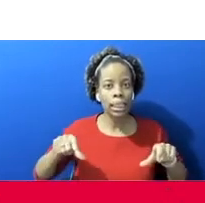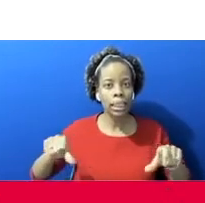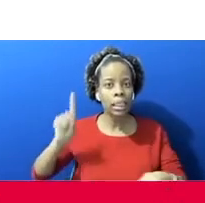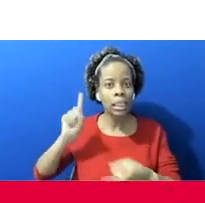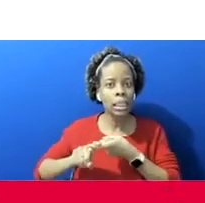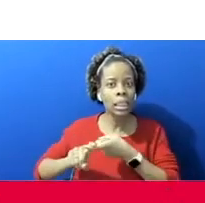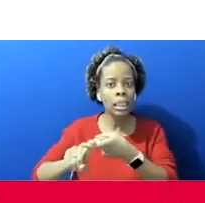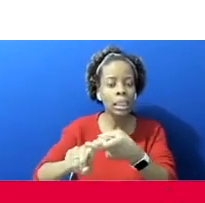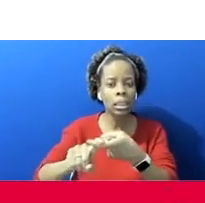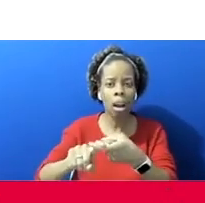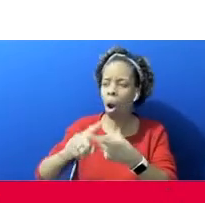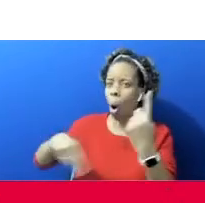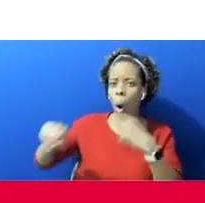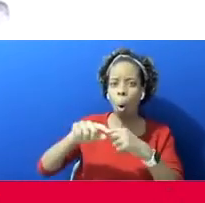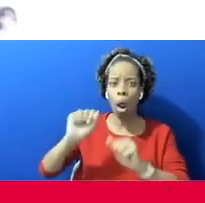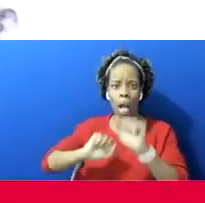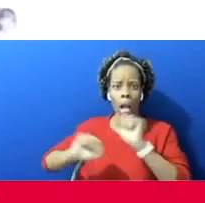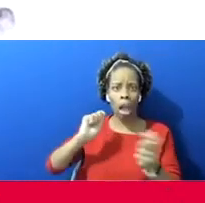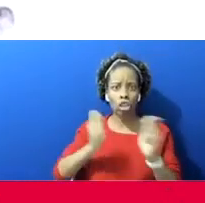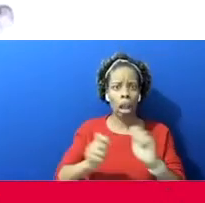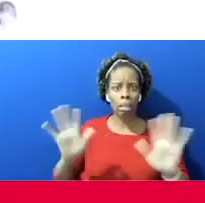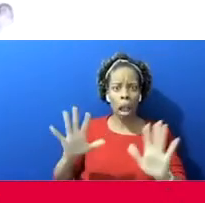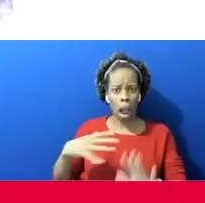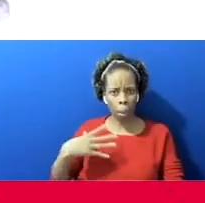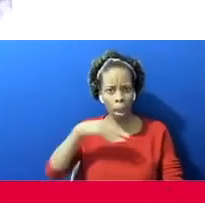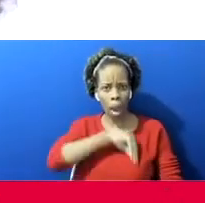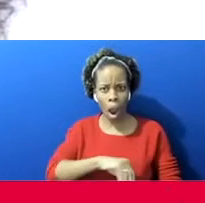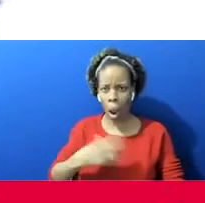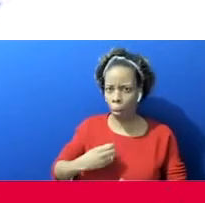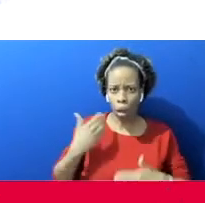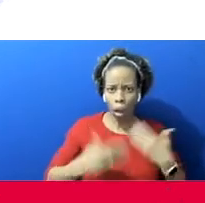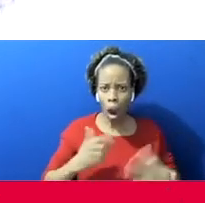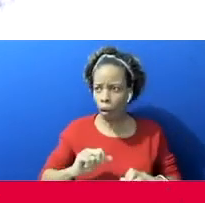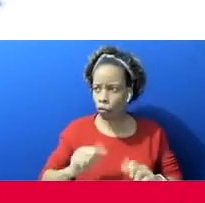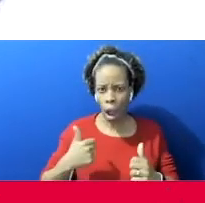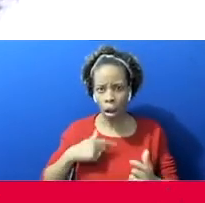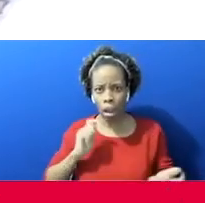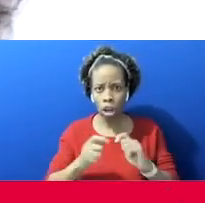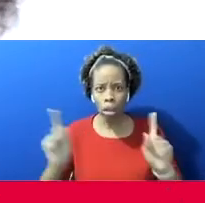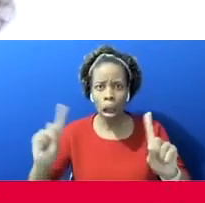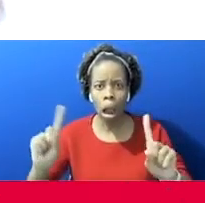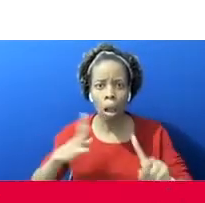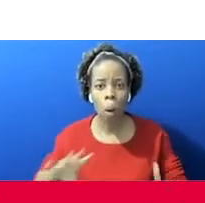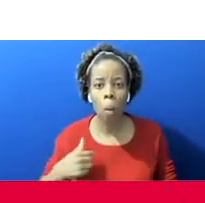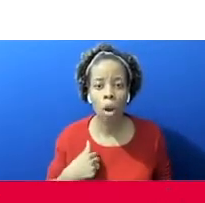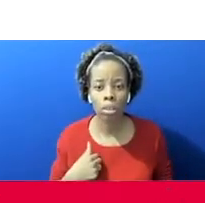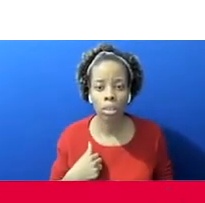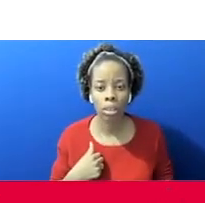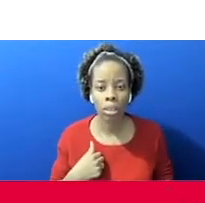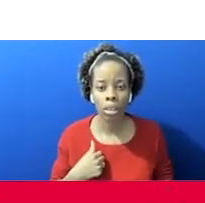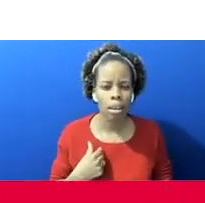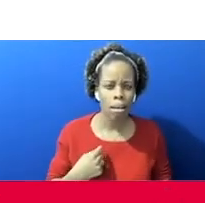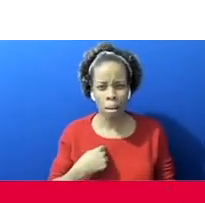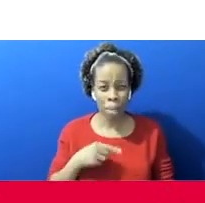change, right? Especially when you're profiting from it. I think in that regard, I feel like the rest,